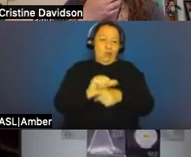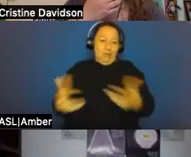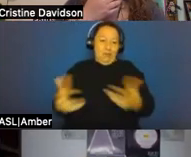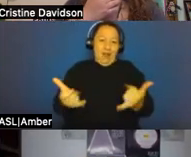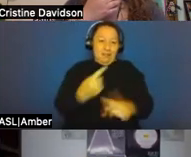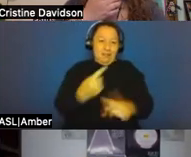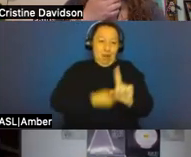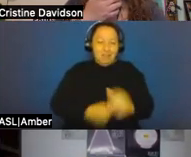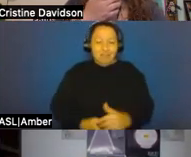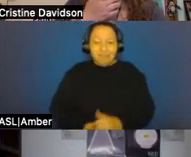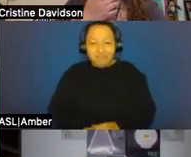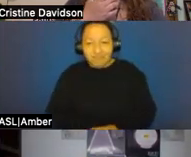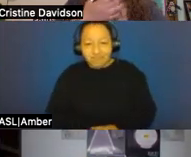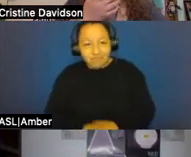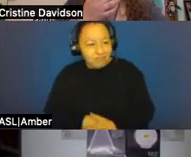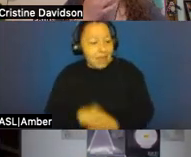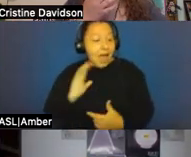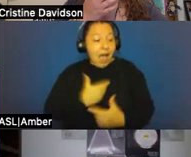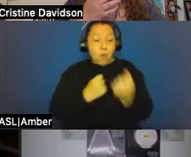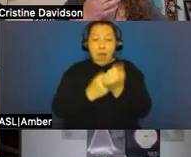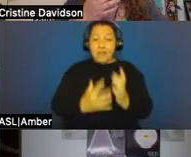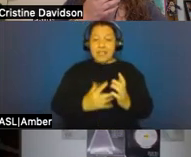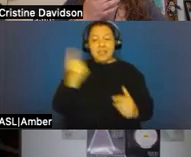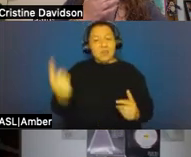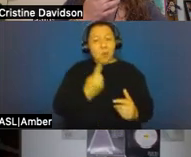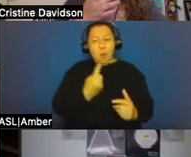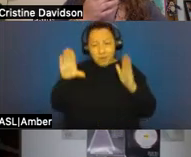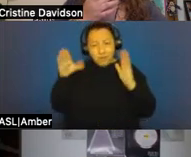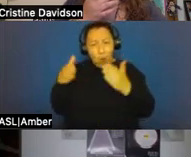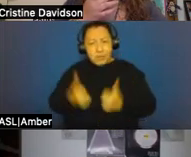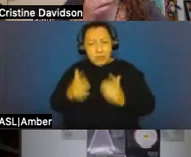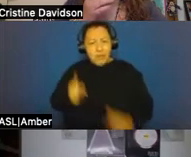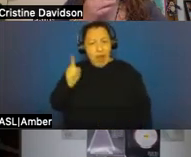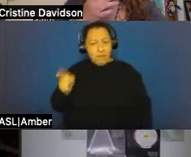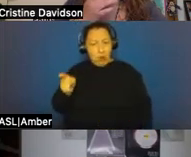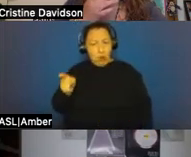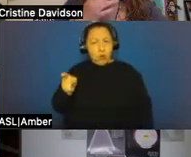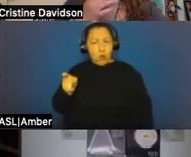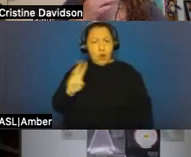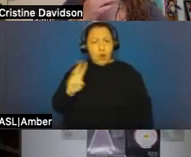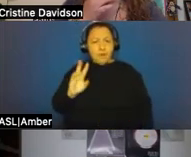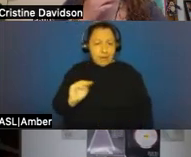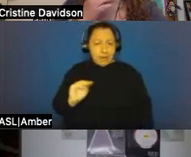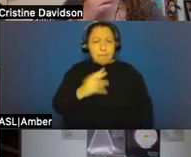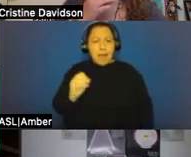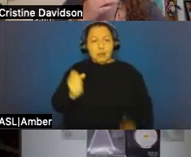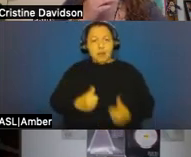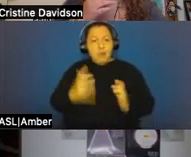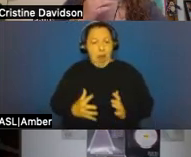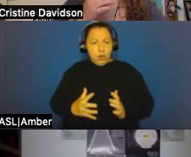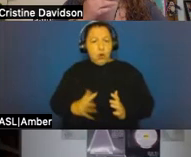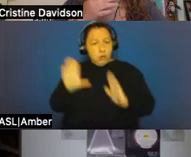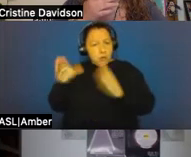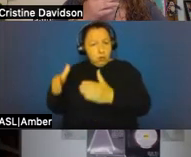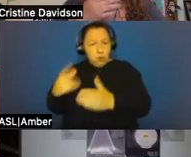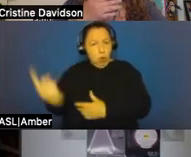So our advocacy is always survivor-centered, victim survivor-centered, right? And we're